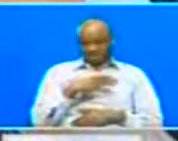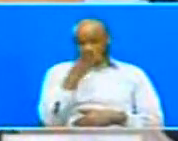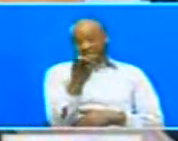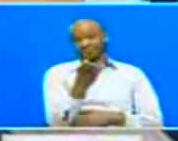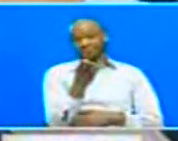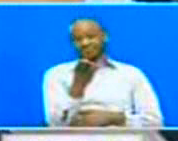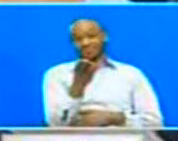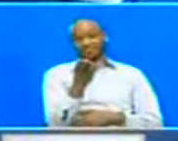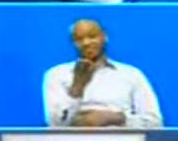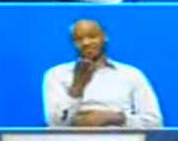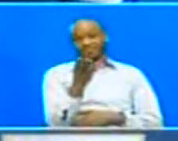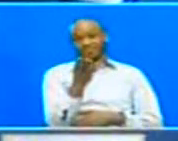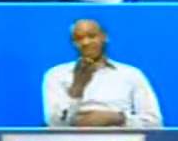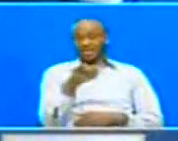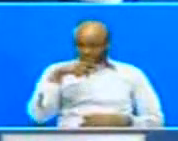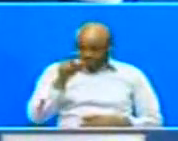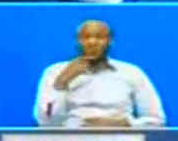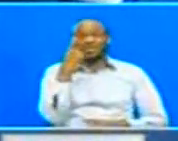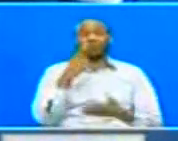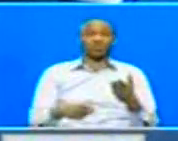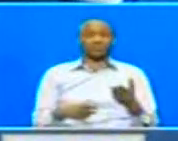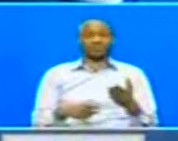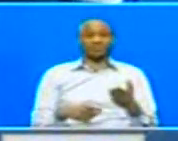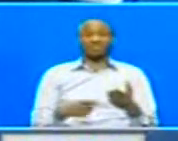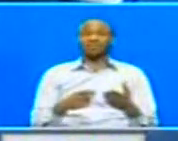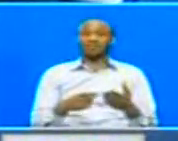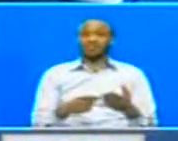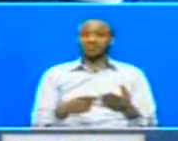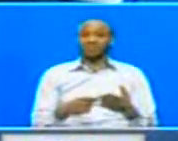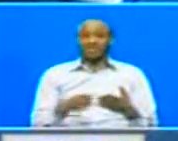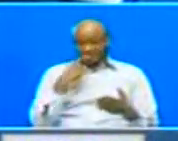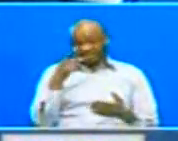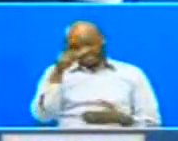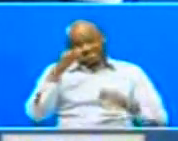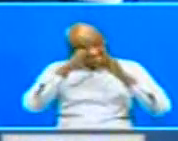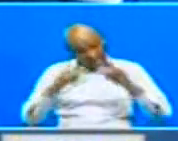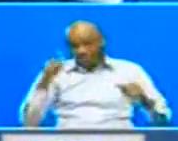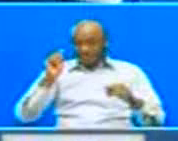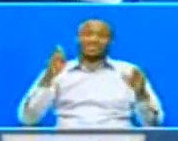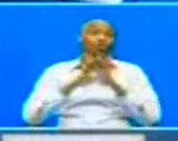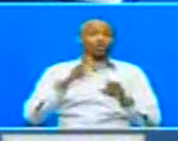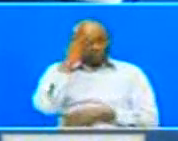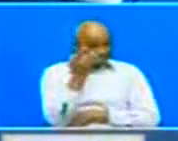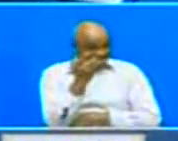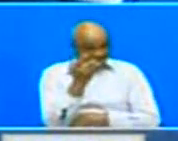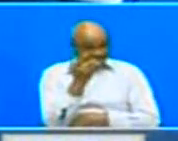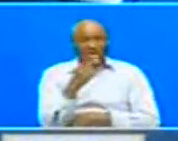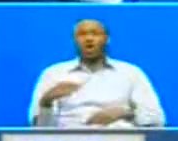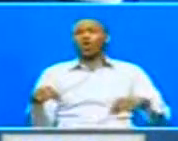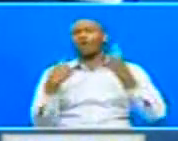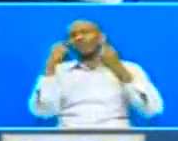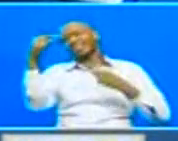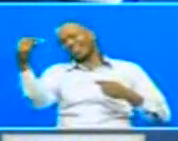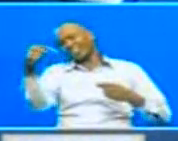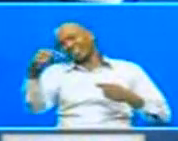serve as chair, is on record severally as having said that those camps must be closed. Why? The conflict with the